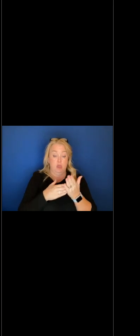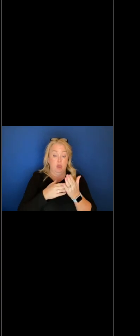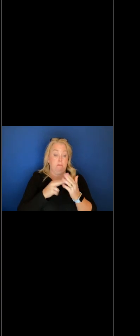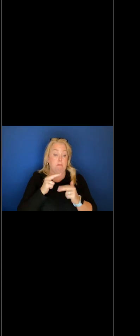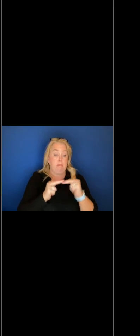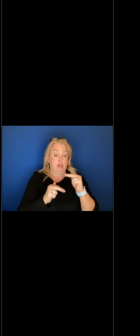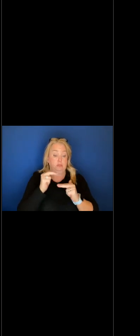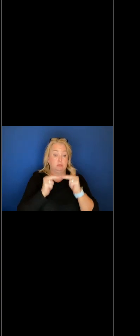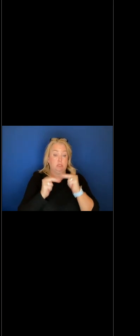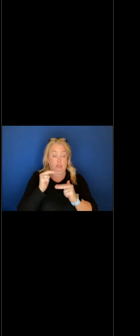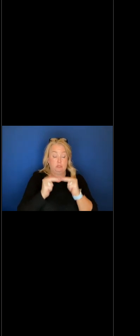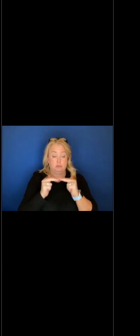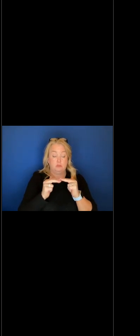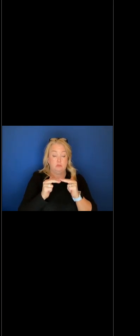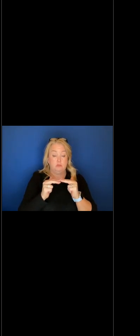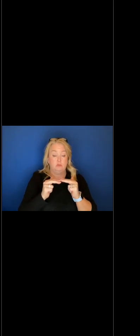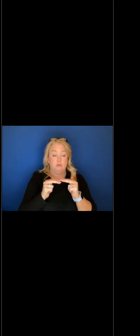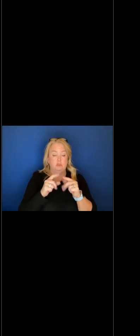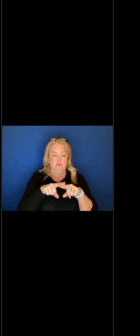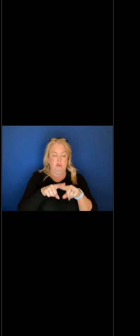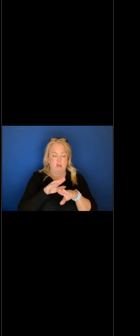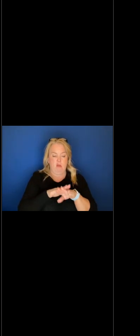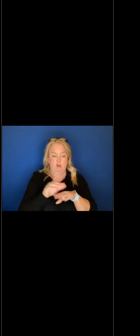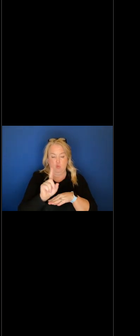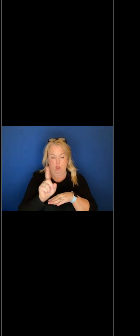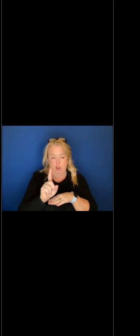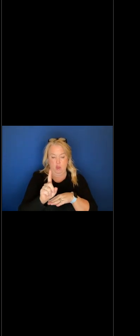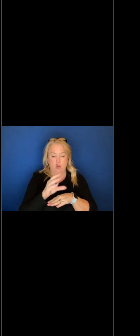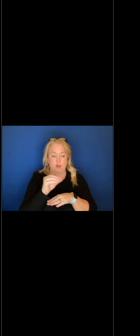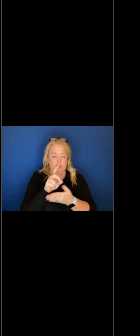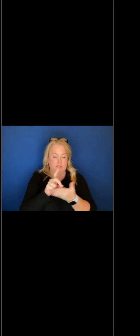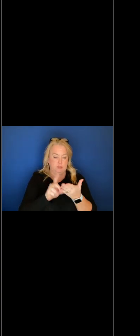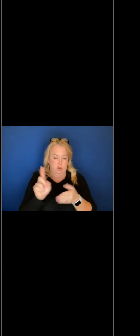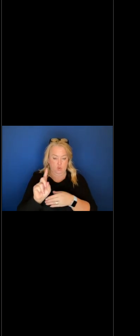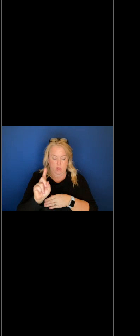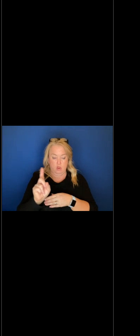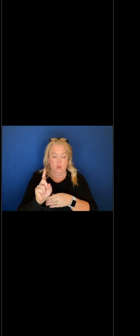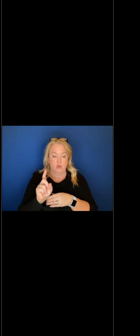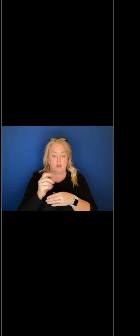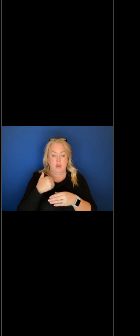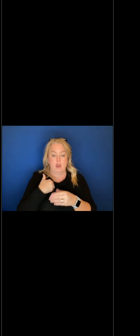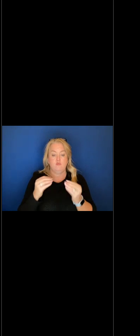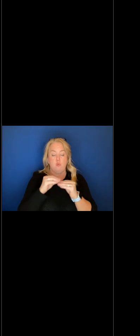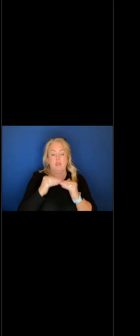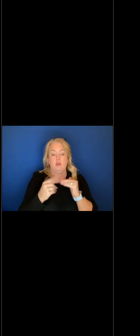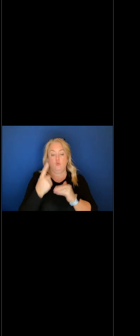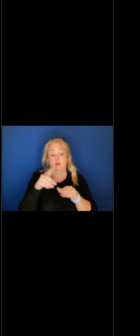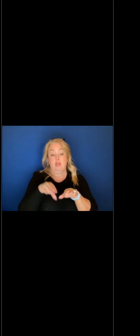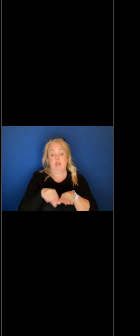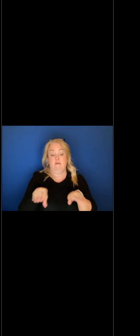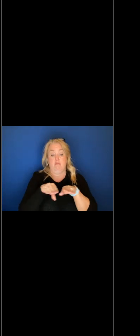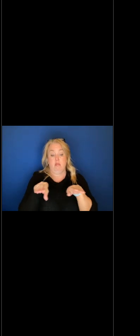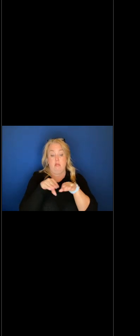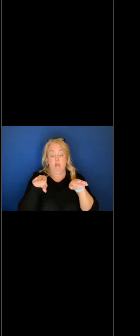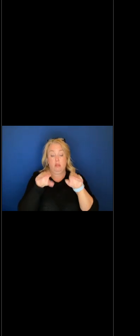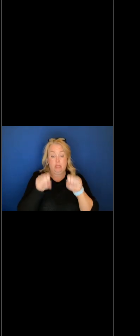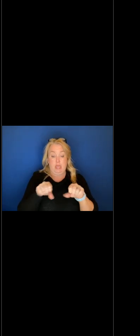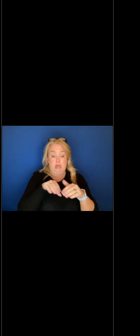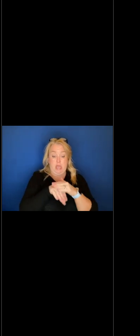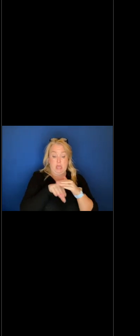buildings, based on the site and the design plan, have more than one story which can be